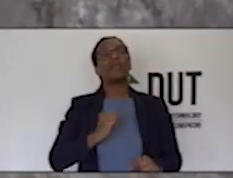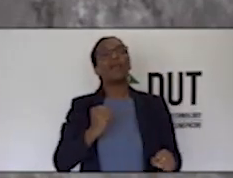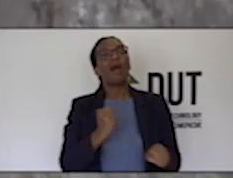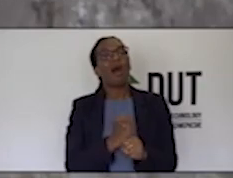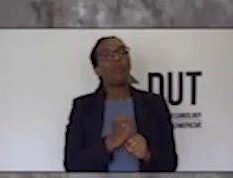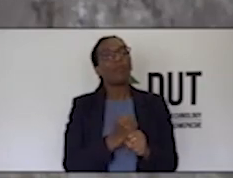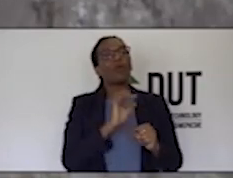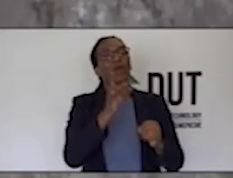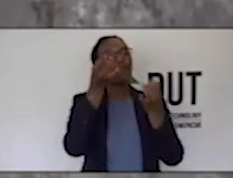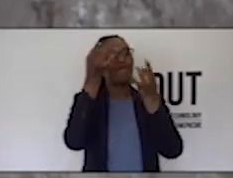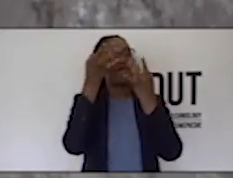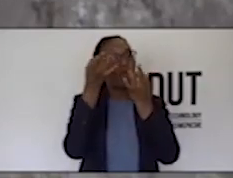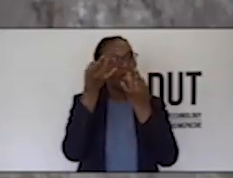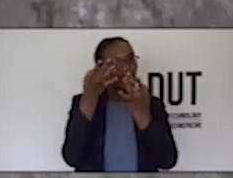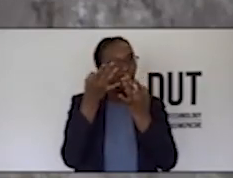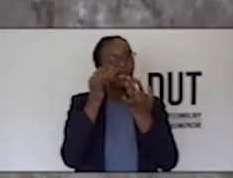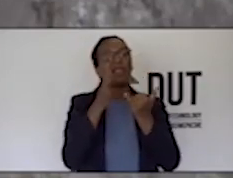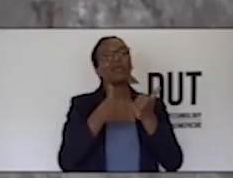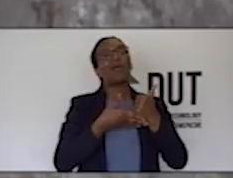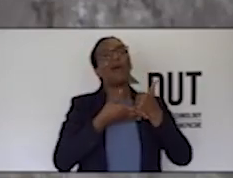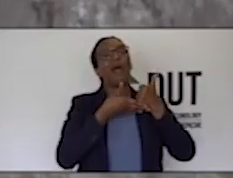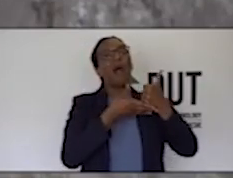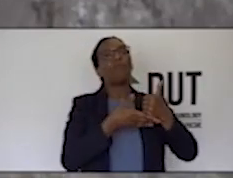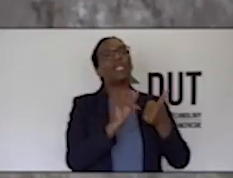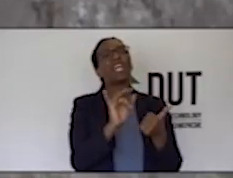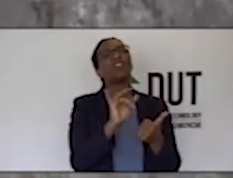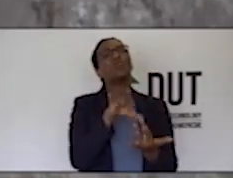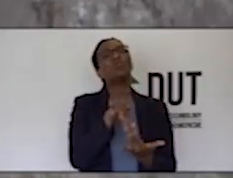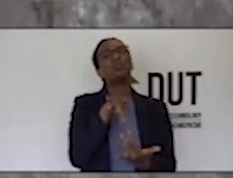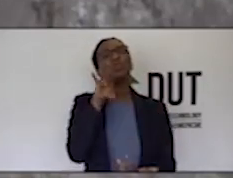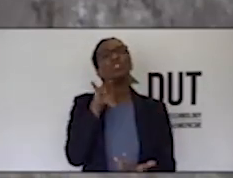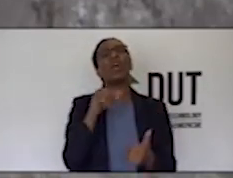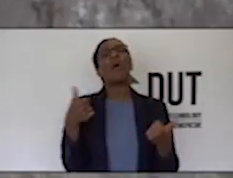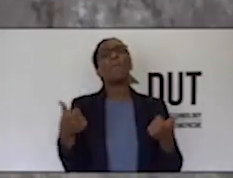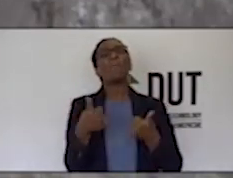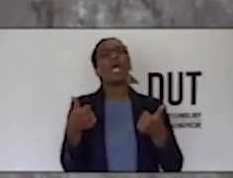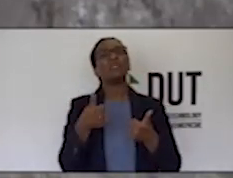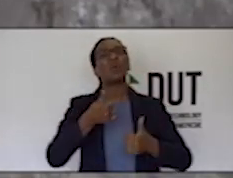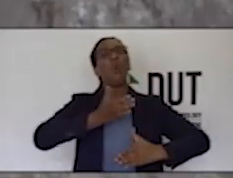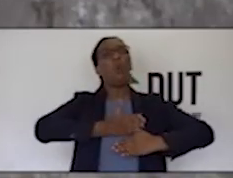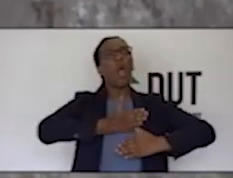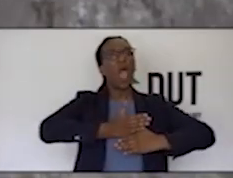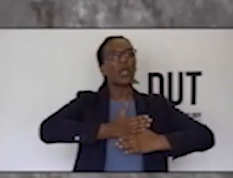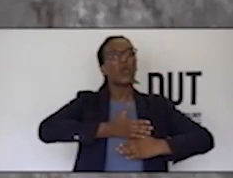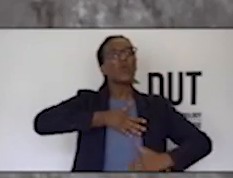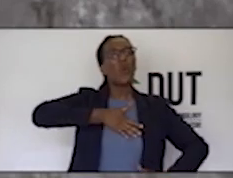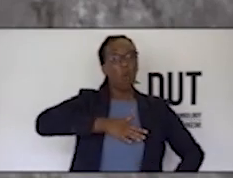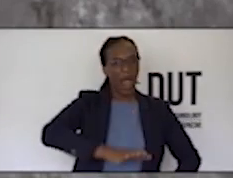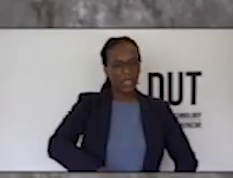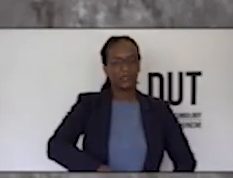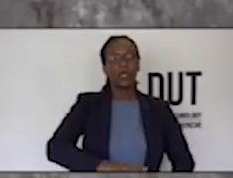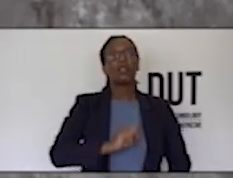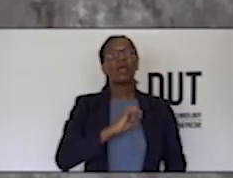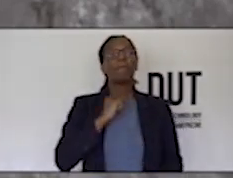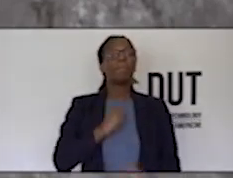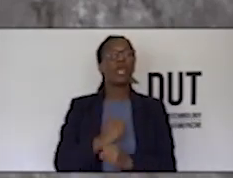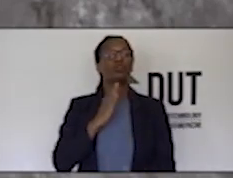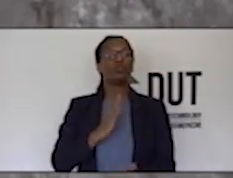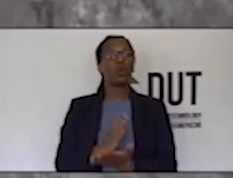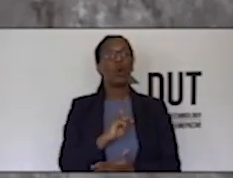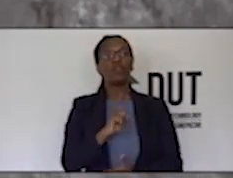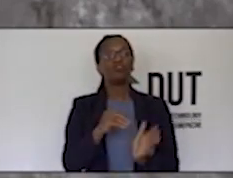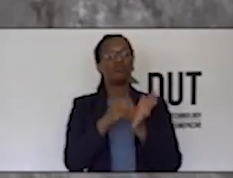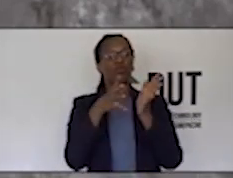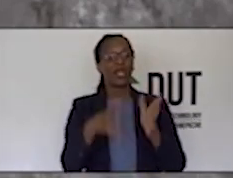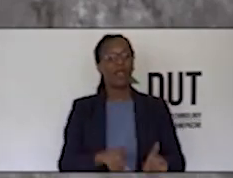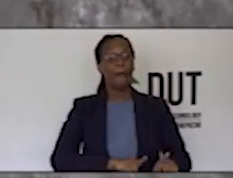information and assist students in choosing careers that are suitable for them and careers that will ensure that the students will pass